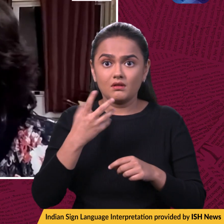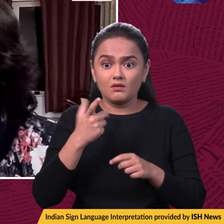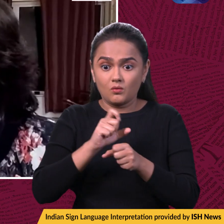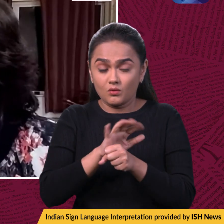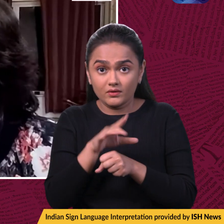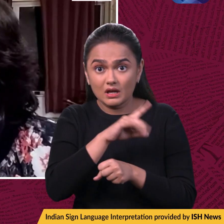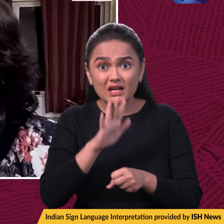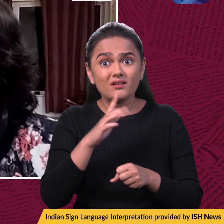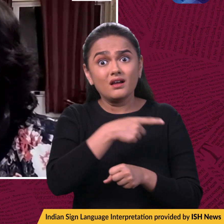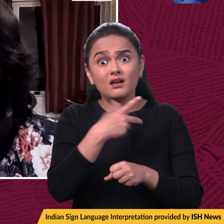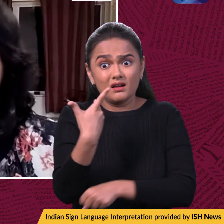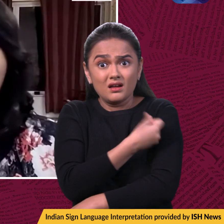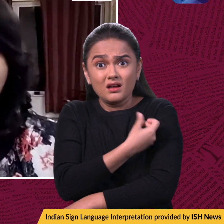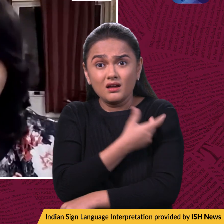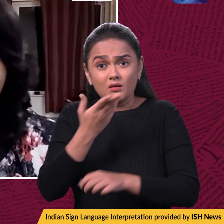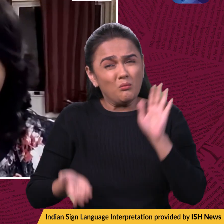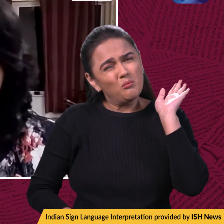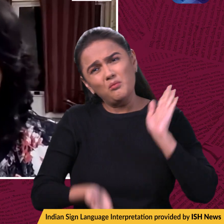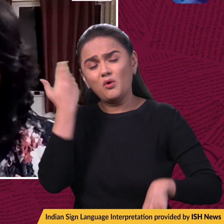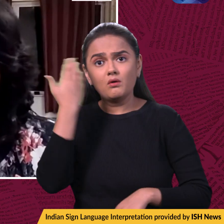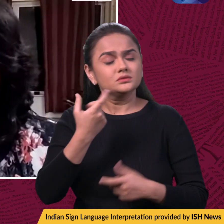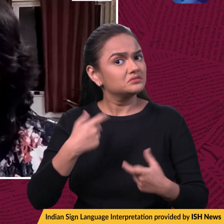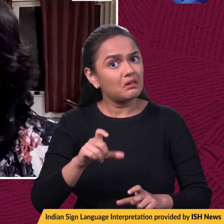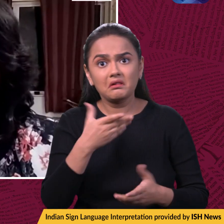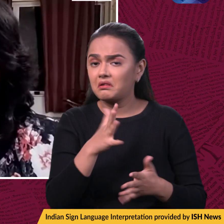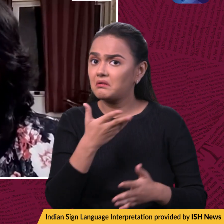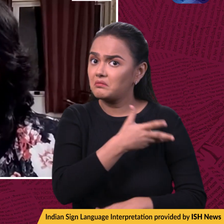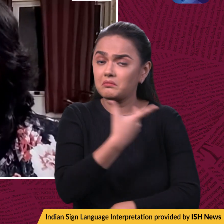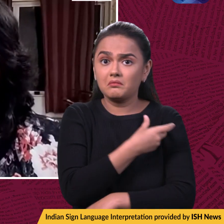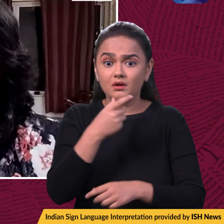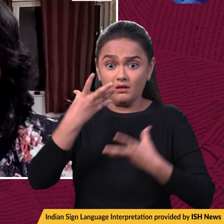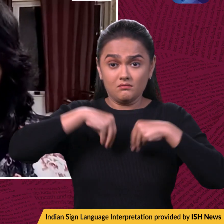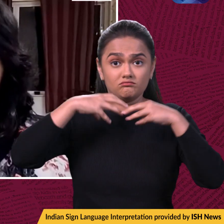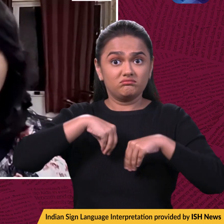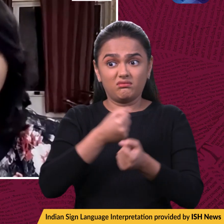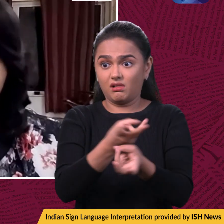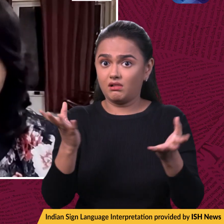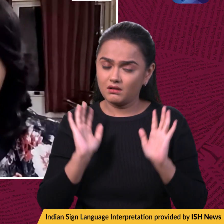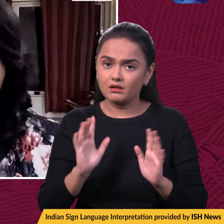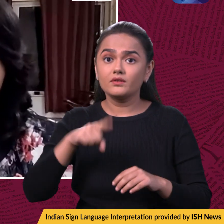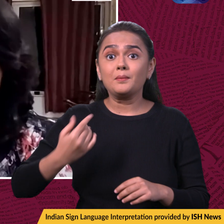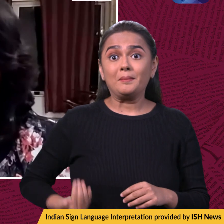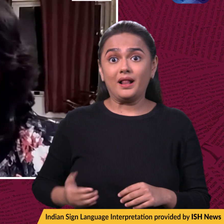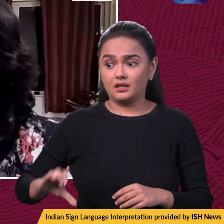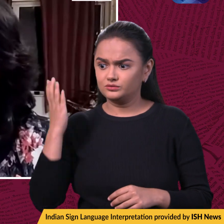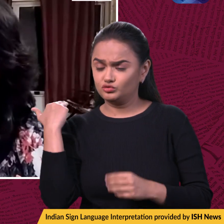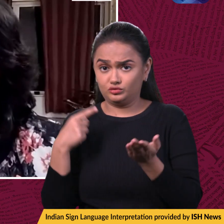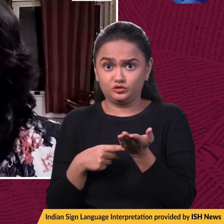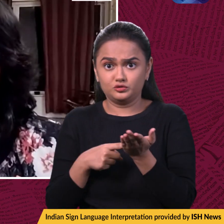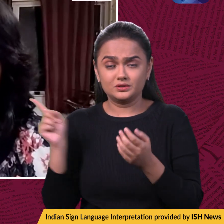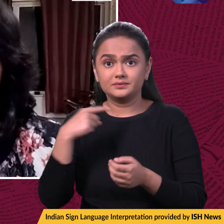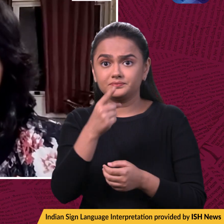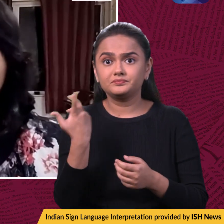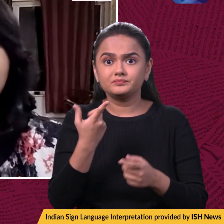the number of cases despite having high vaccination rates. Now, Bangladesh on Tuesday